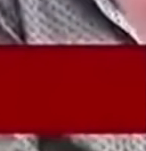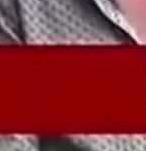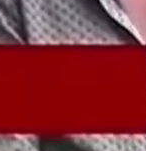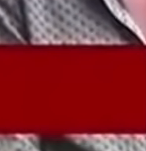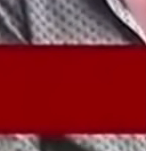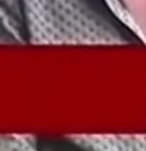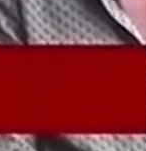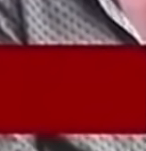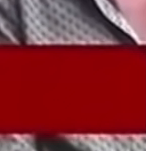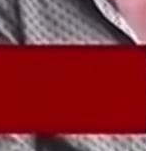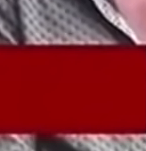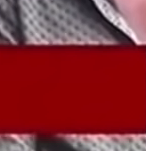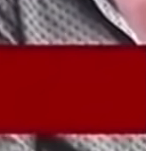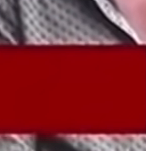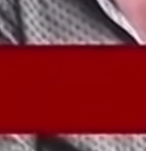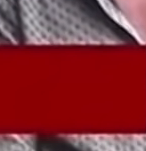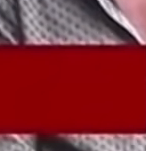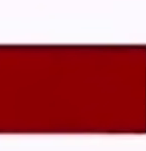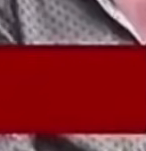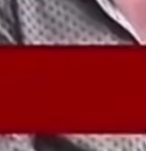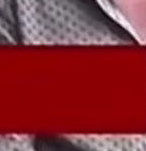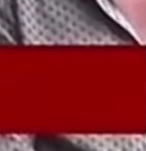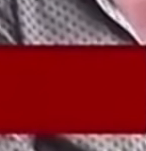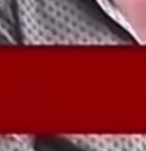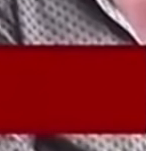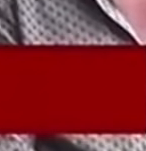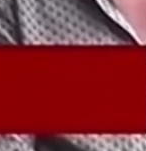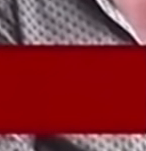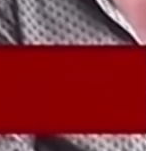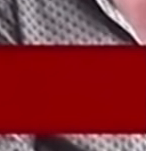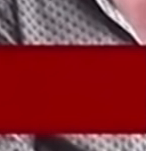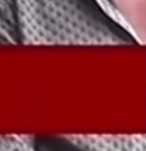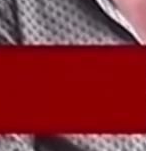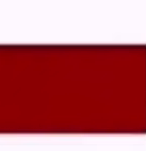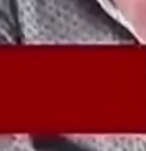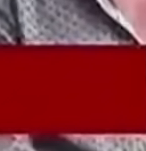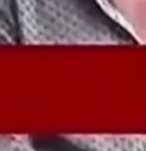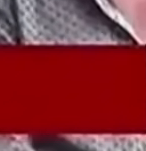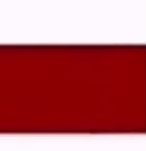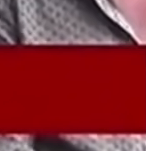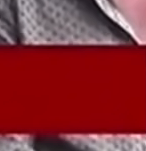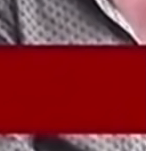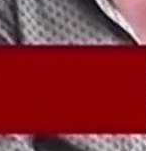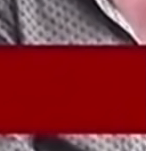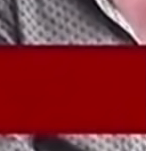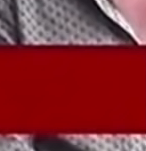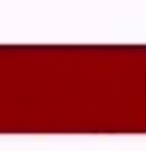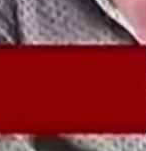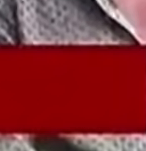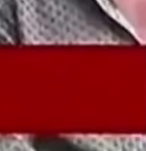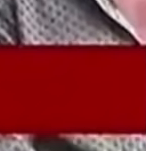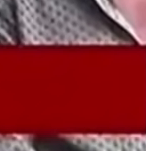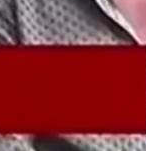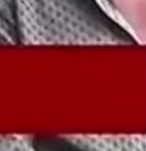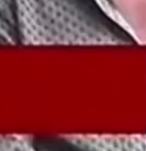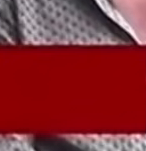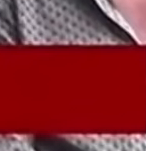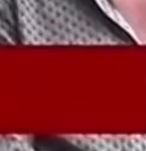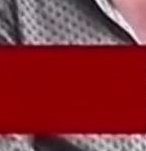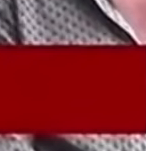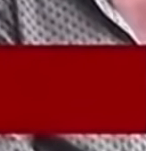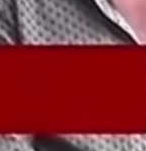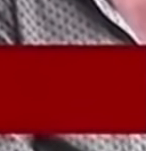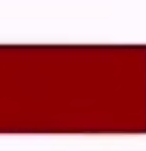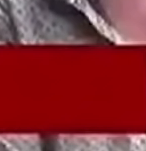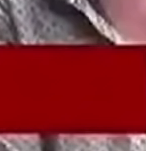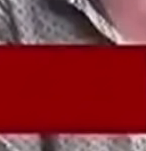shortage. Isn't there a weakness at the top management of the country when intellectuals at the top of the paddy marketing board resign? That is what these